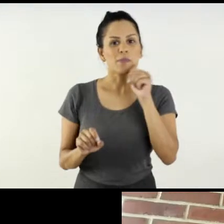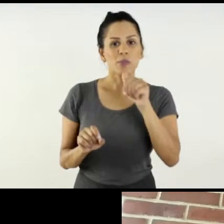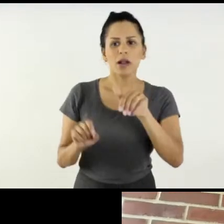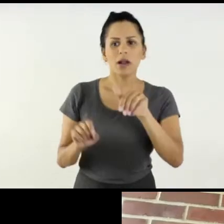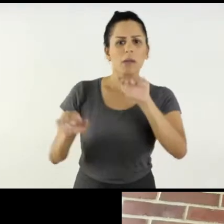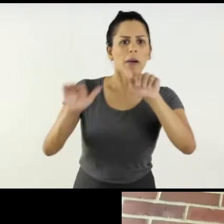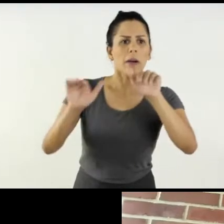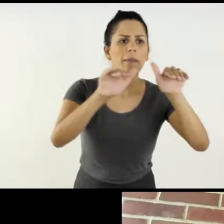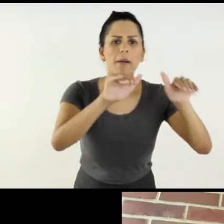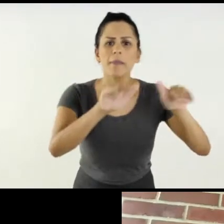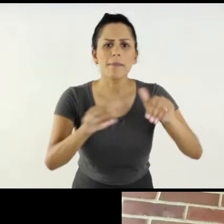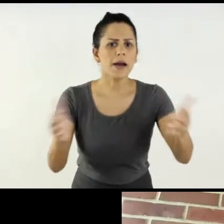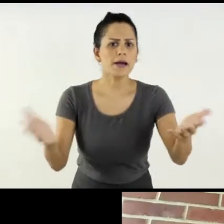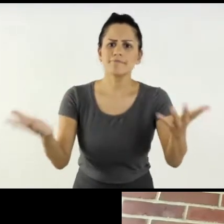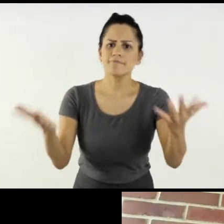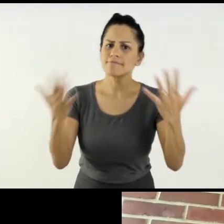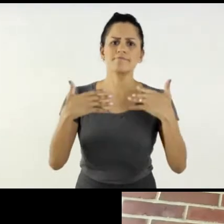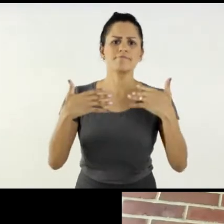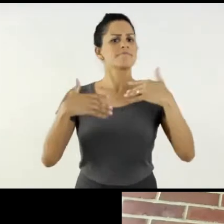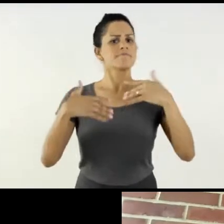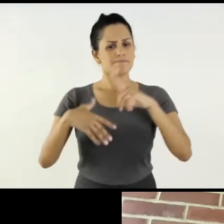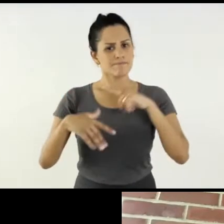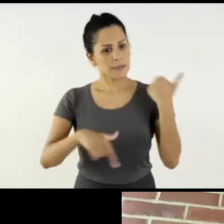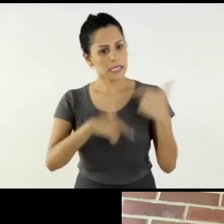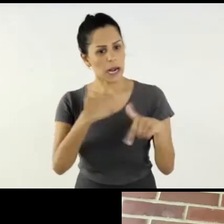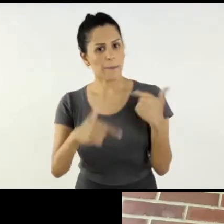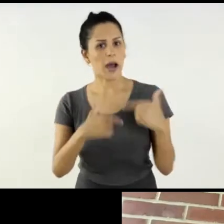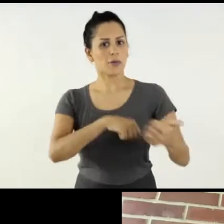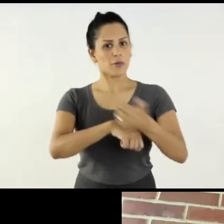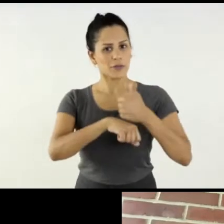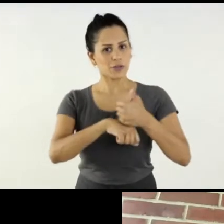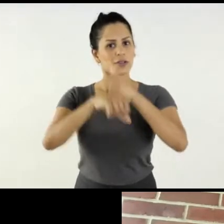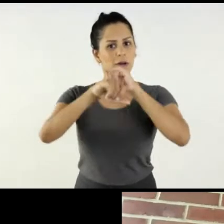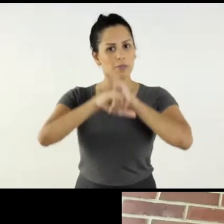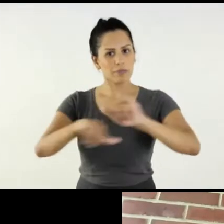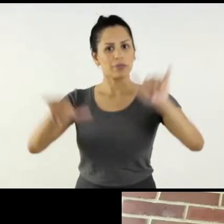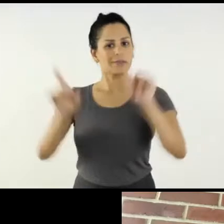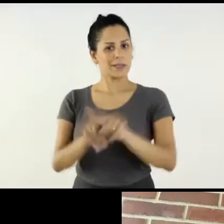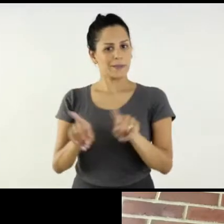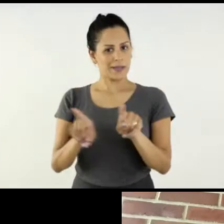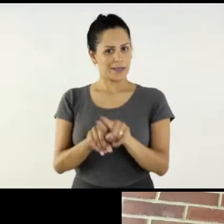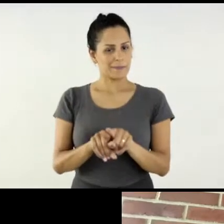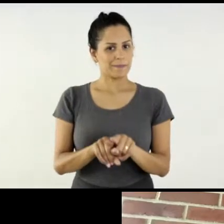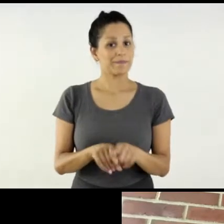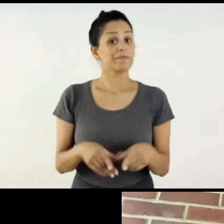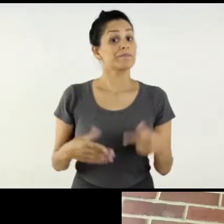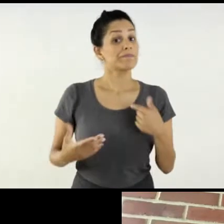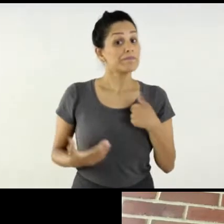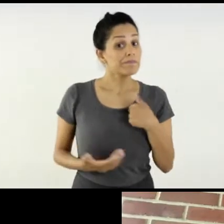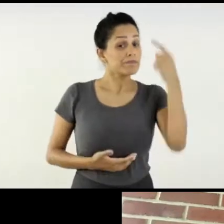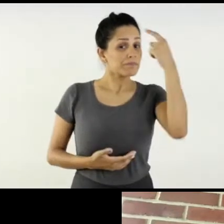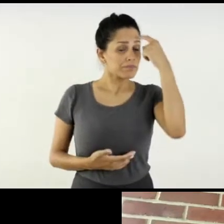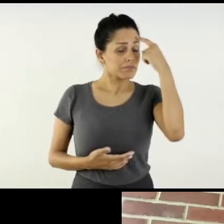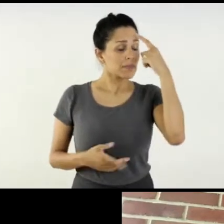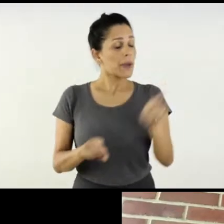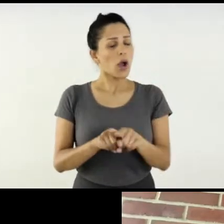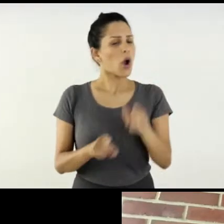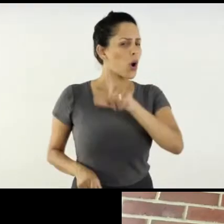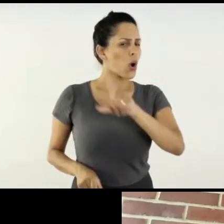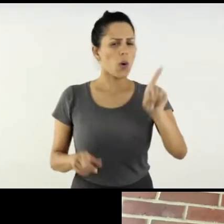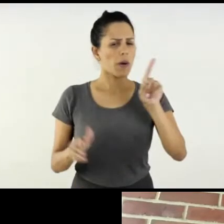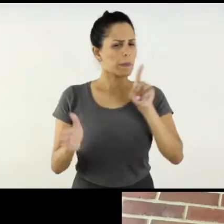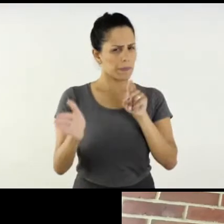doing there. So, which brings me also a little bit to another question, which is the issue of authorship